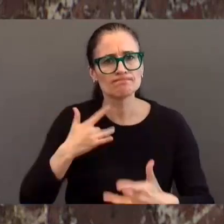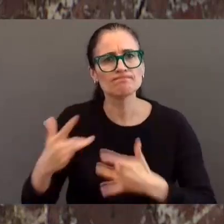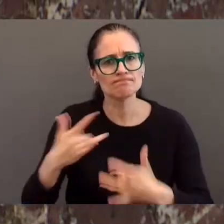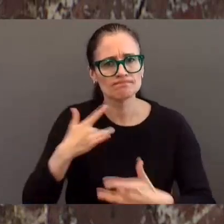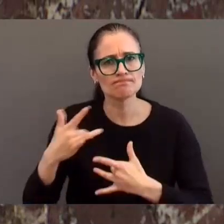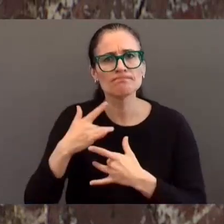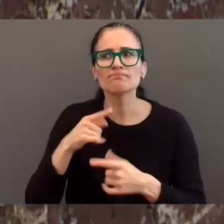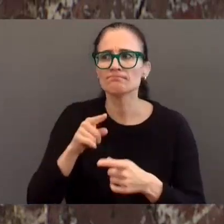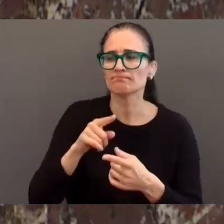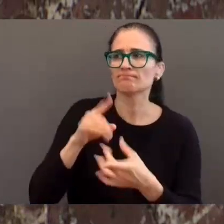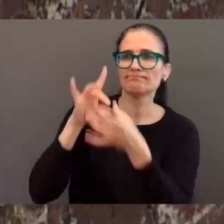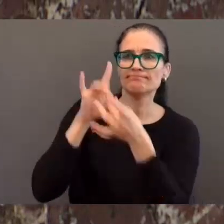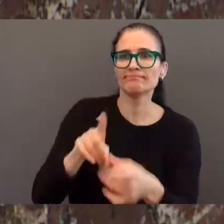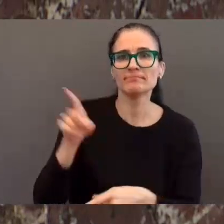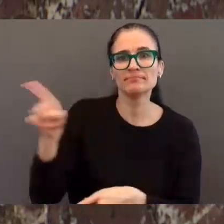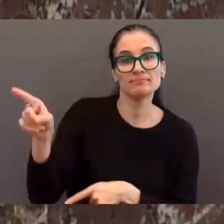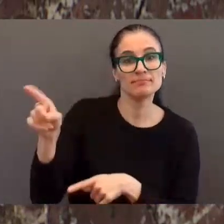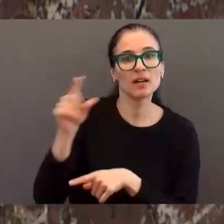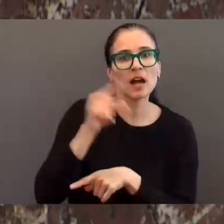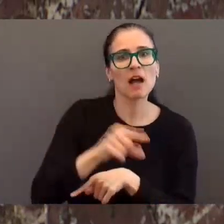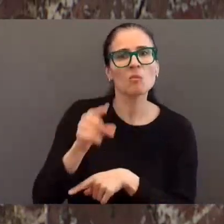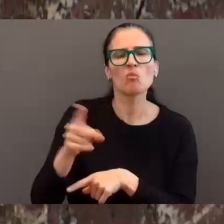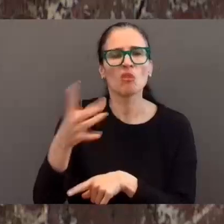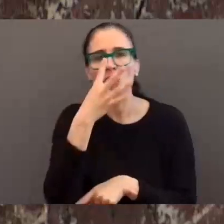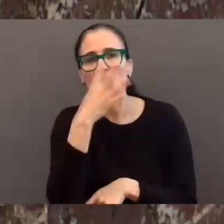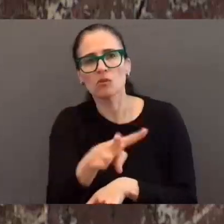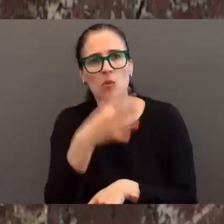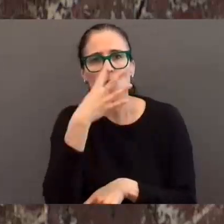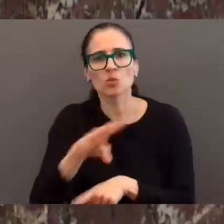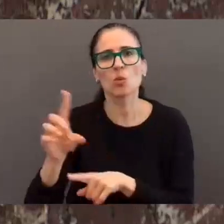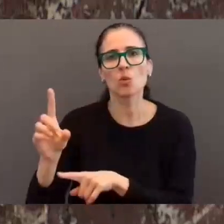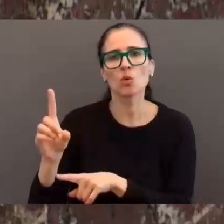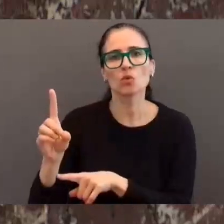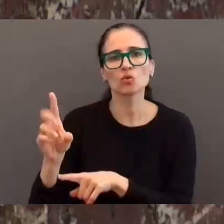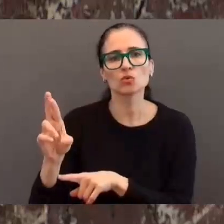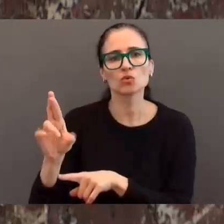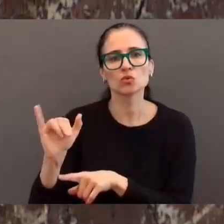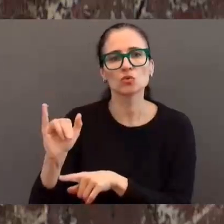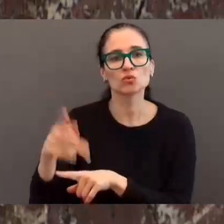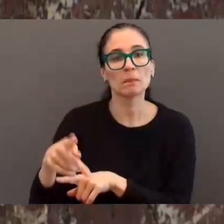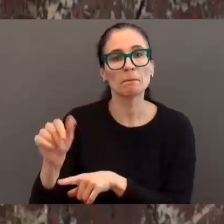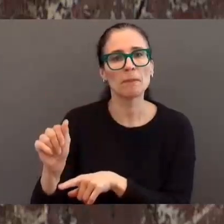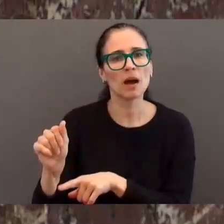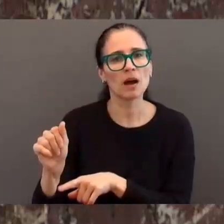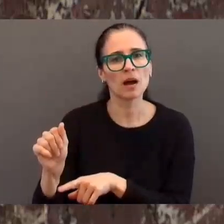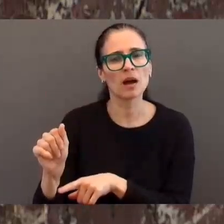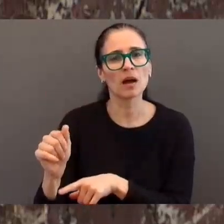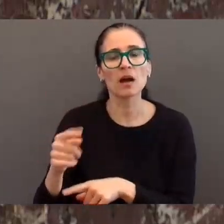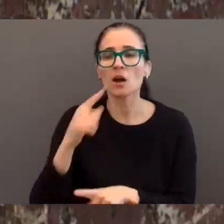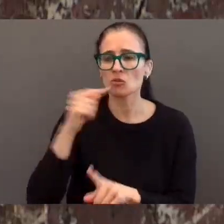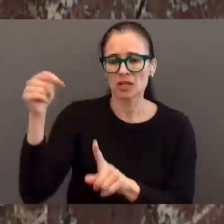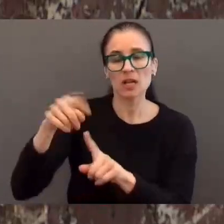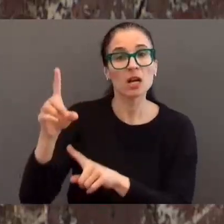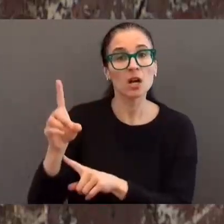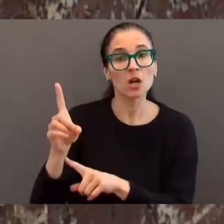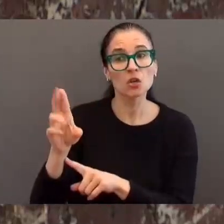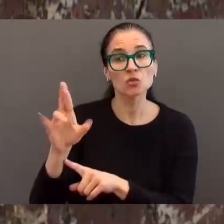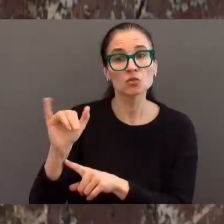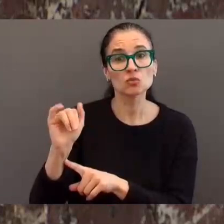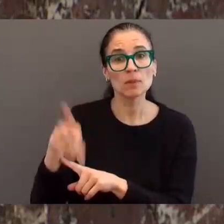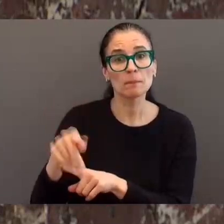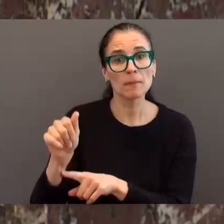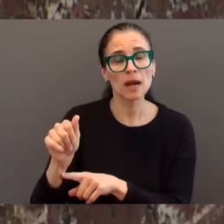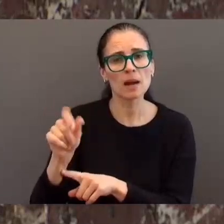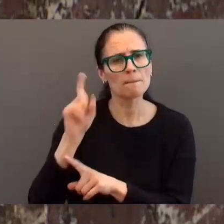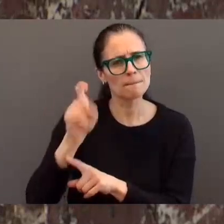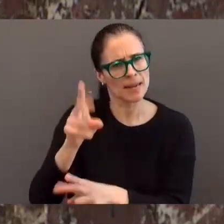its DRIPA commitments. DRIPA must be respected at every opportunity, not simply when it is convenient for